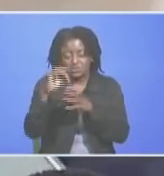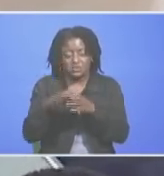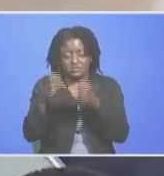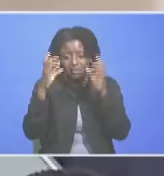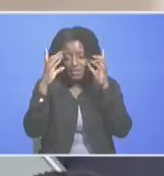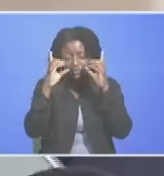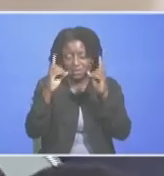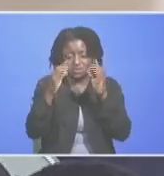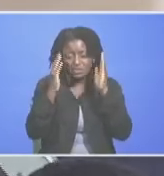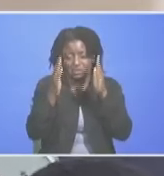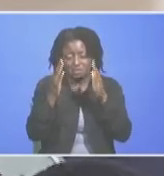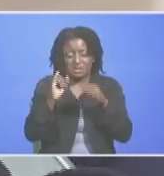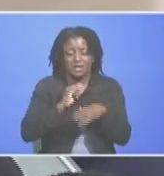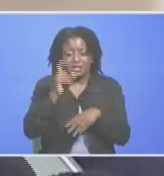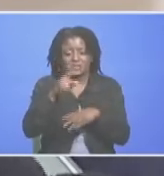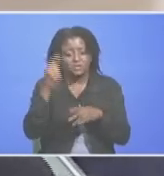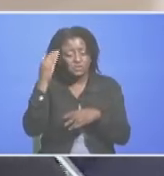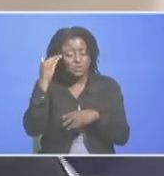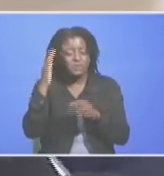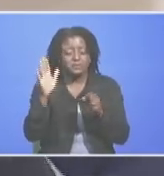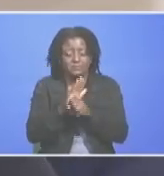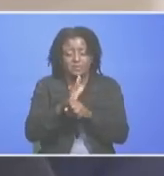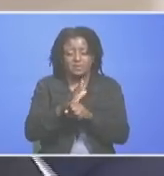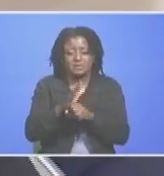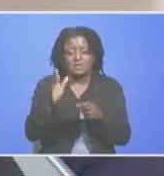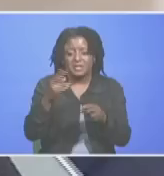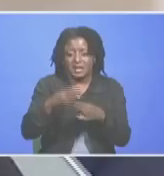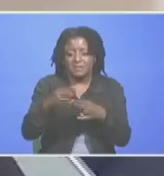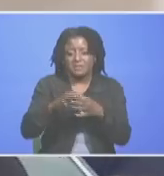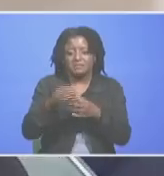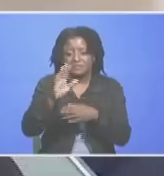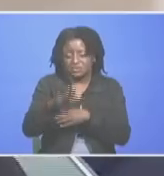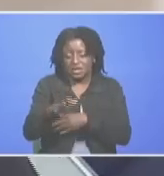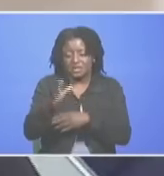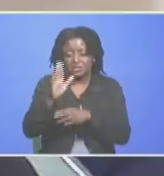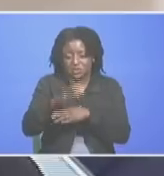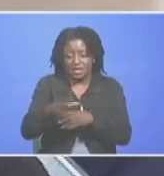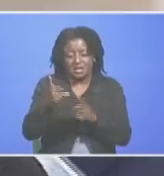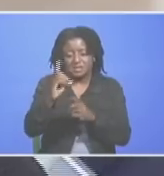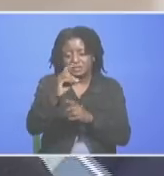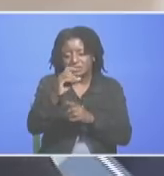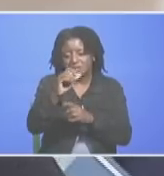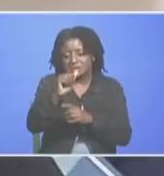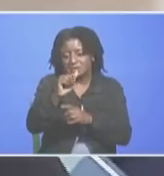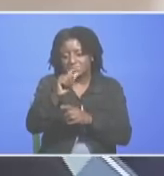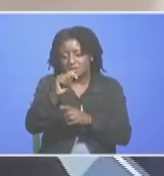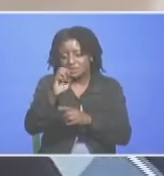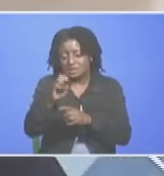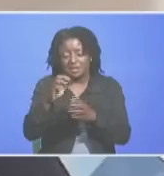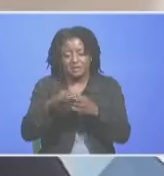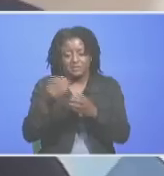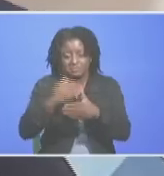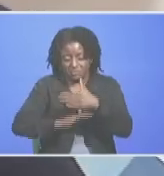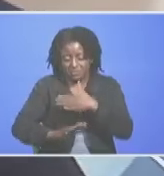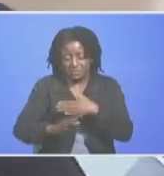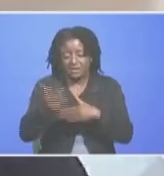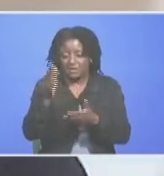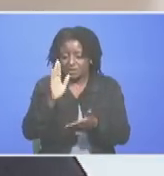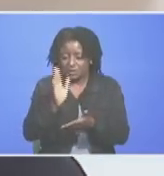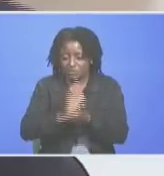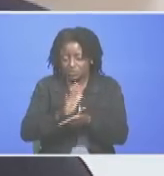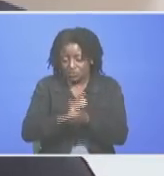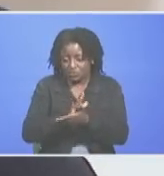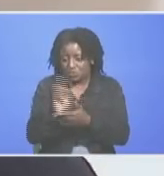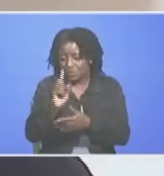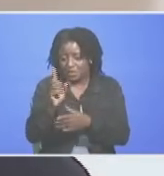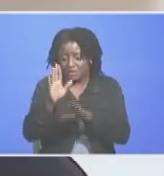know the full and complete name of the child's date of birth, the school where that permission was denied, and who at the